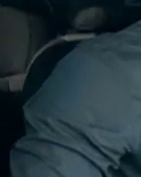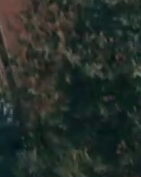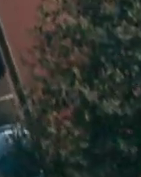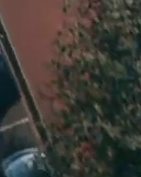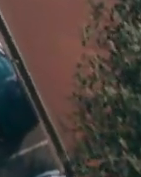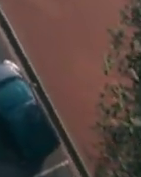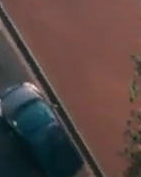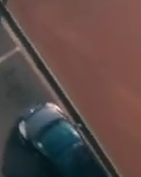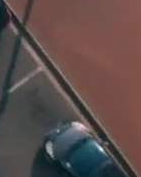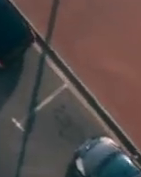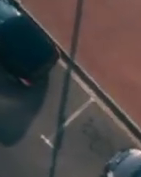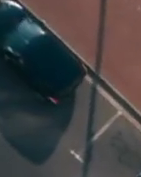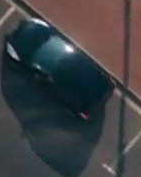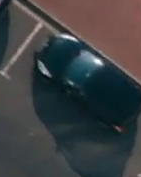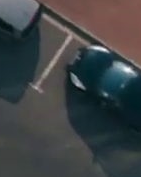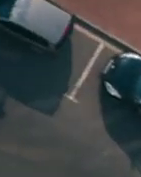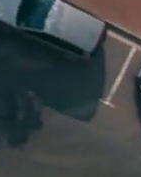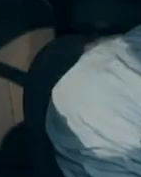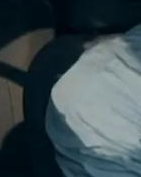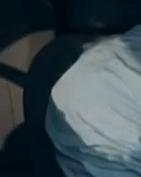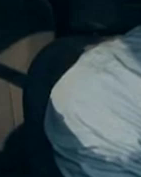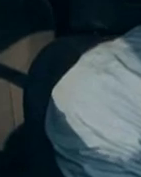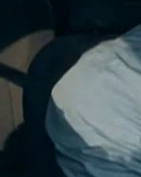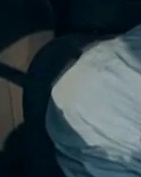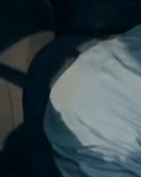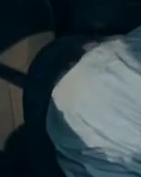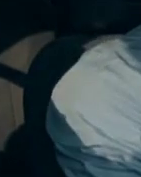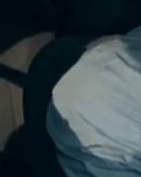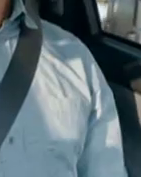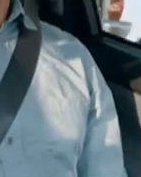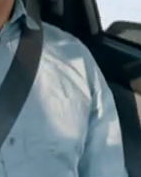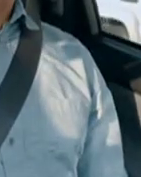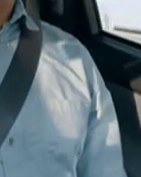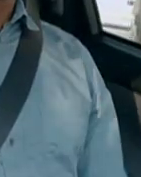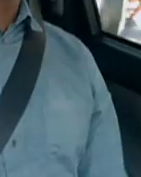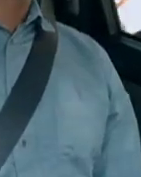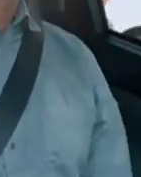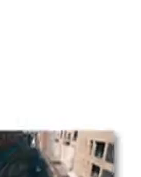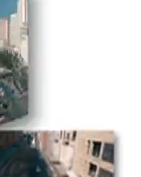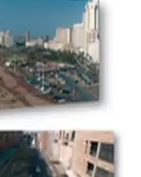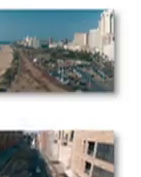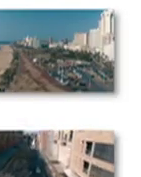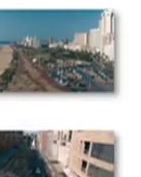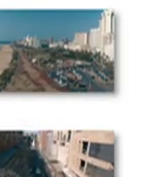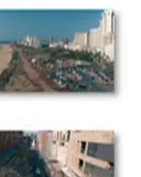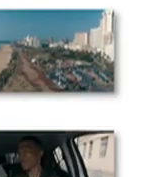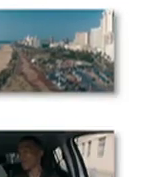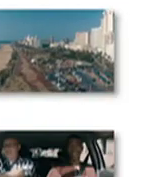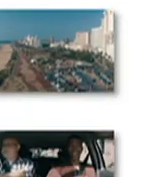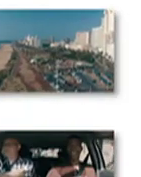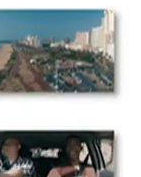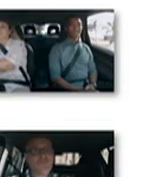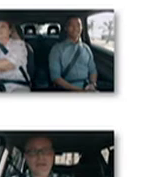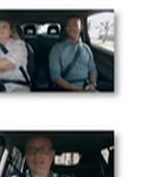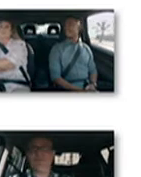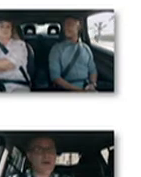change your life. It's changed my life. Have you told anybody else about it? Yes, I have. Yeah? I tell everybody. Wherever I go, I tell them. They've all saved. Why